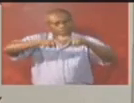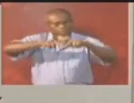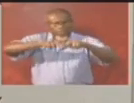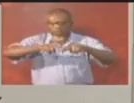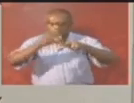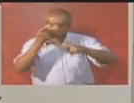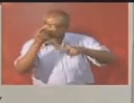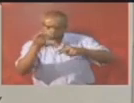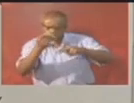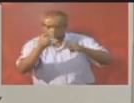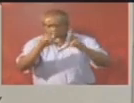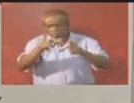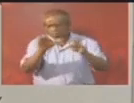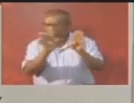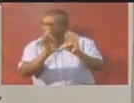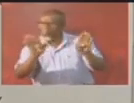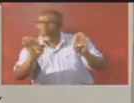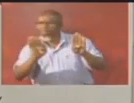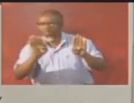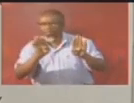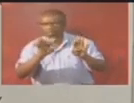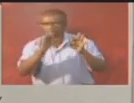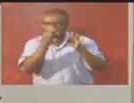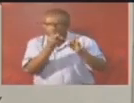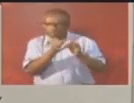understanding, accepting the